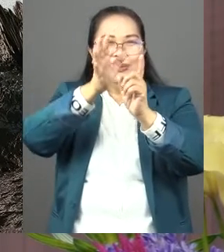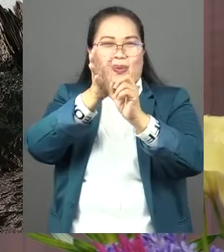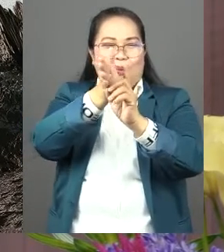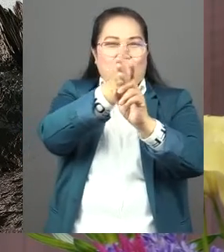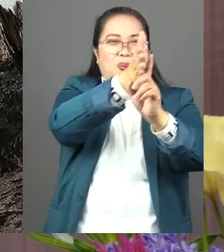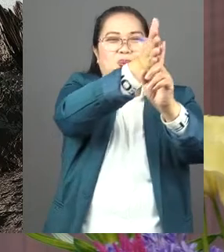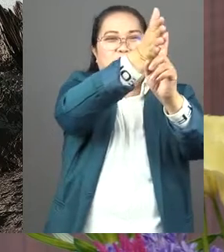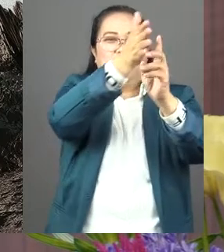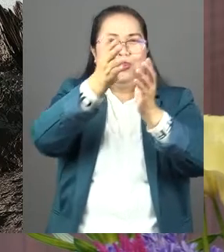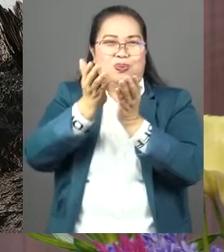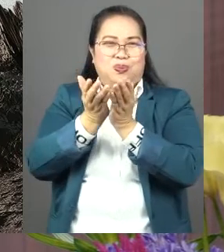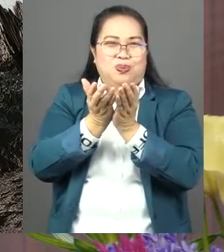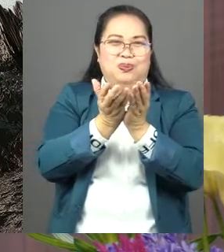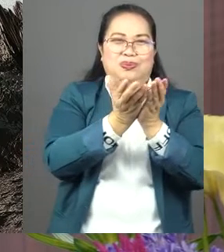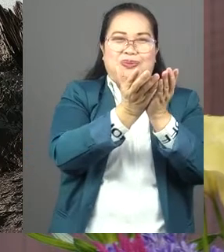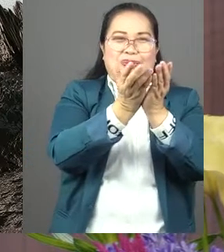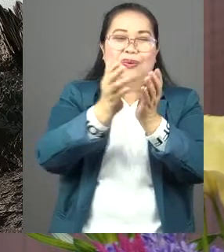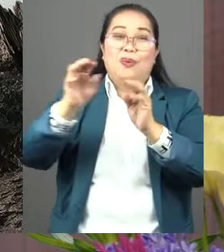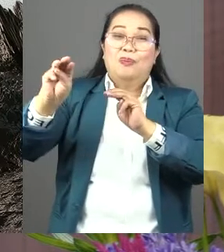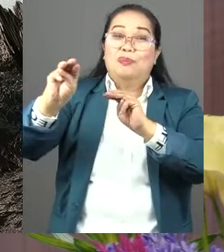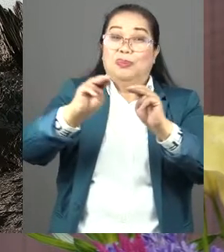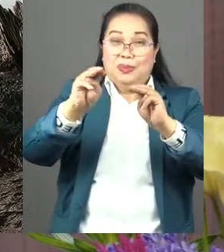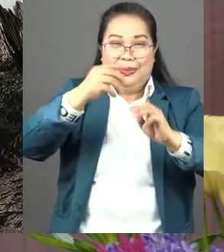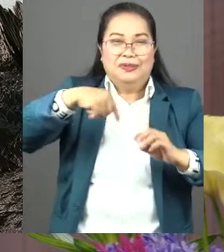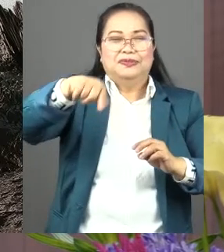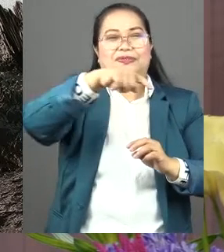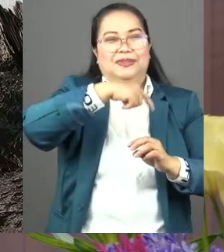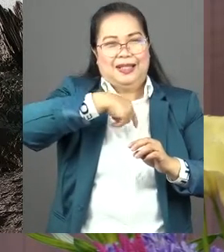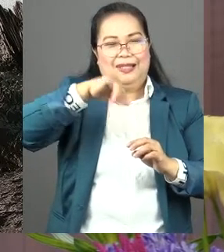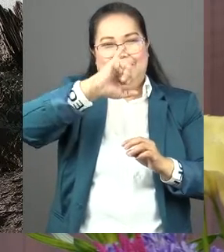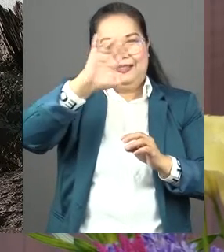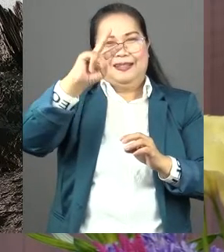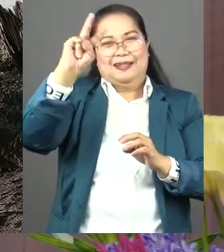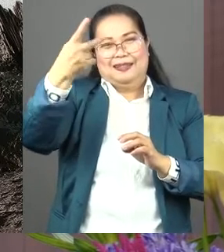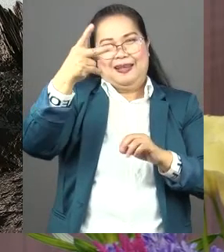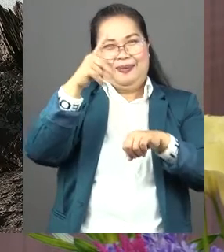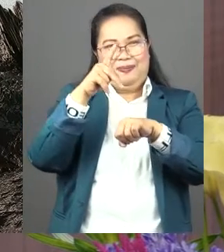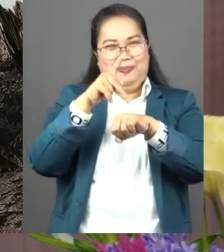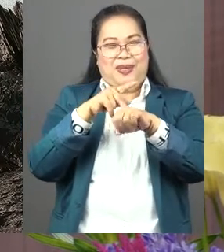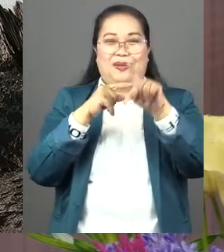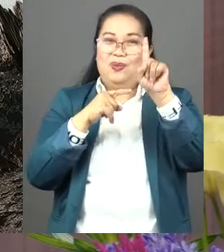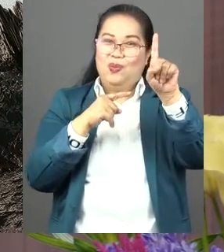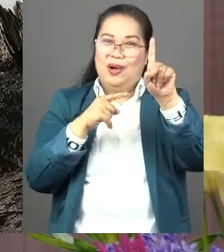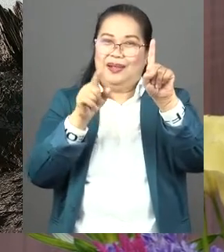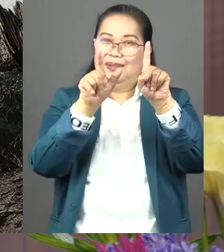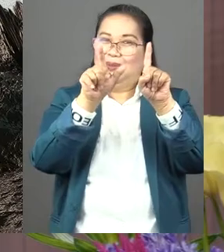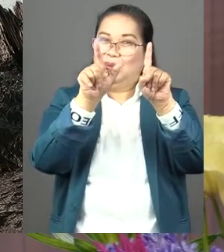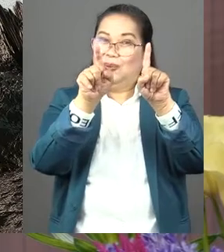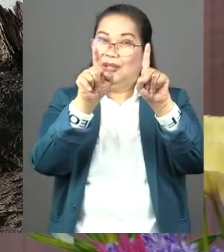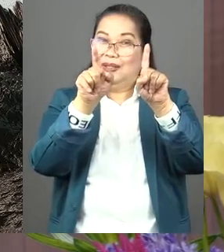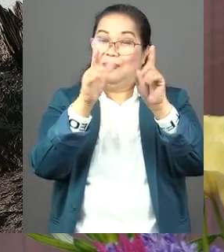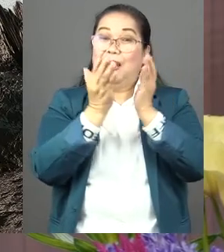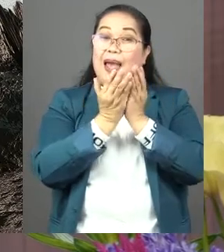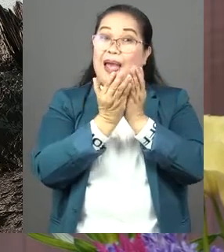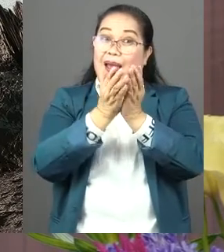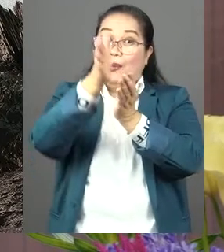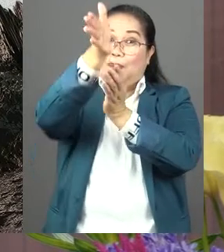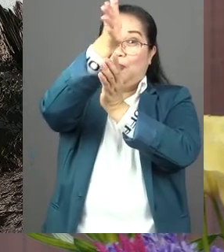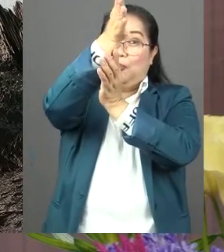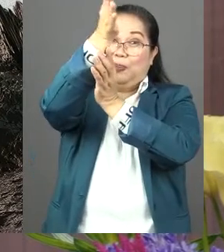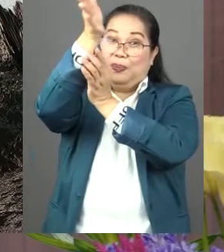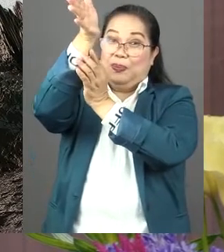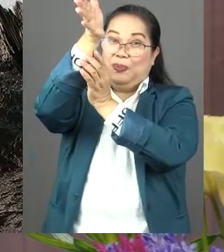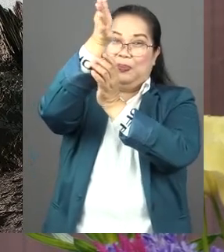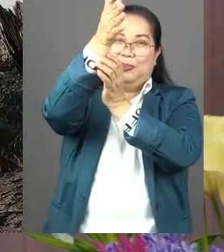the Old Testament were moved by the Holy Spirit in 2 Peter 1:21. A sailboat driven by the wind. Number